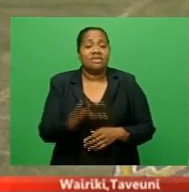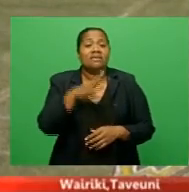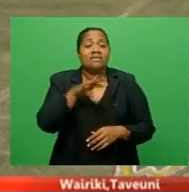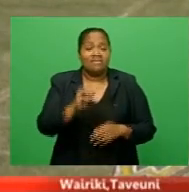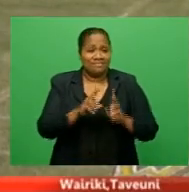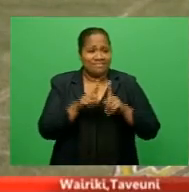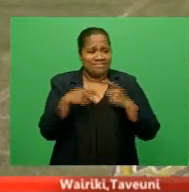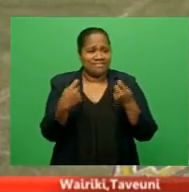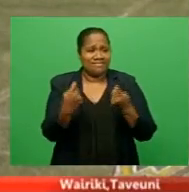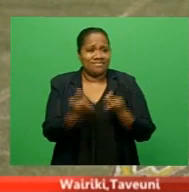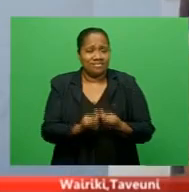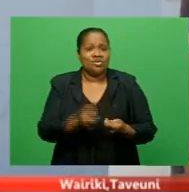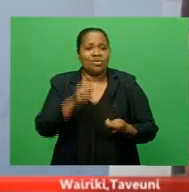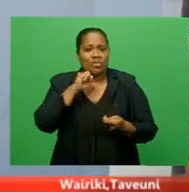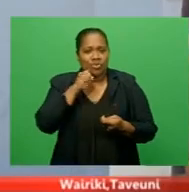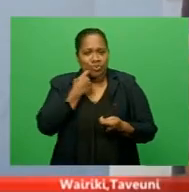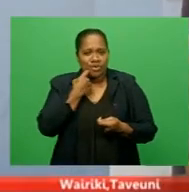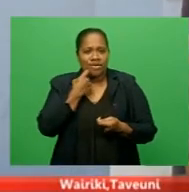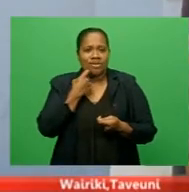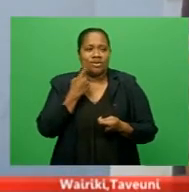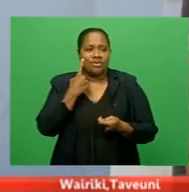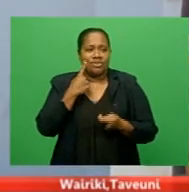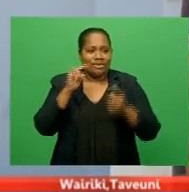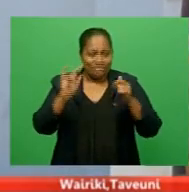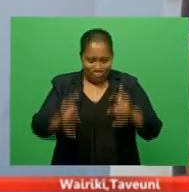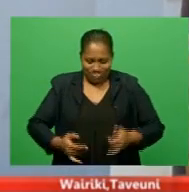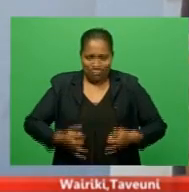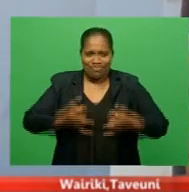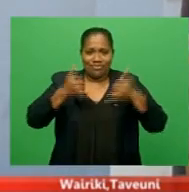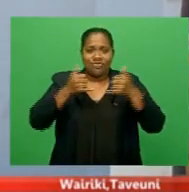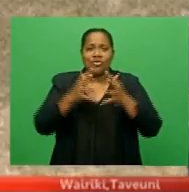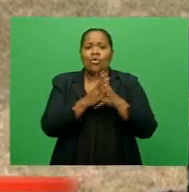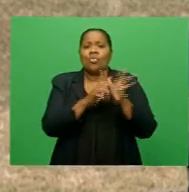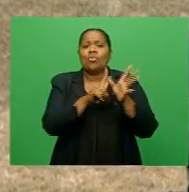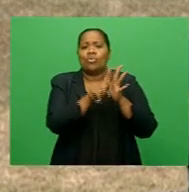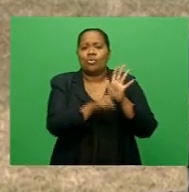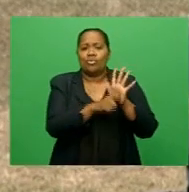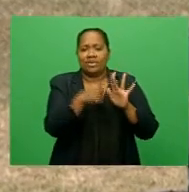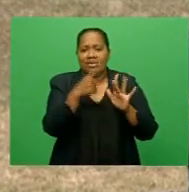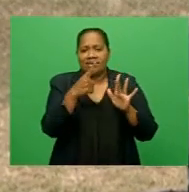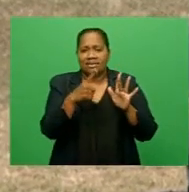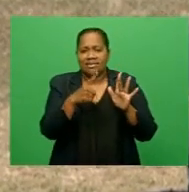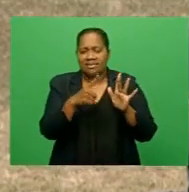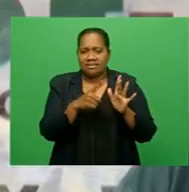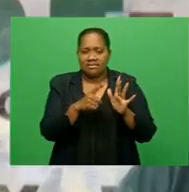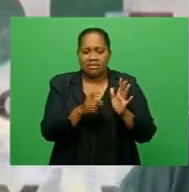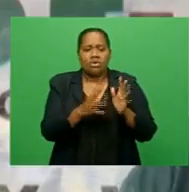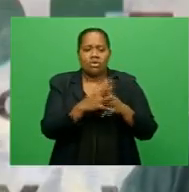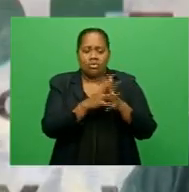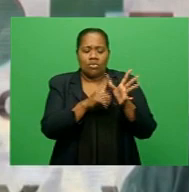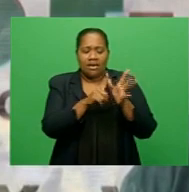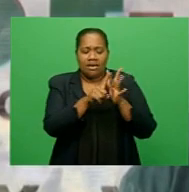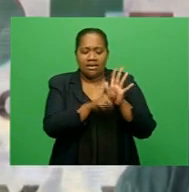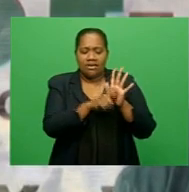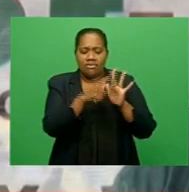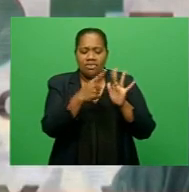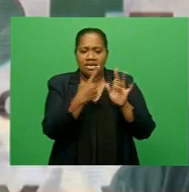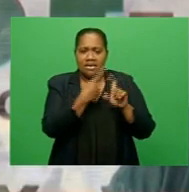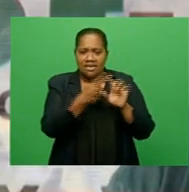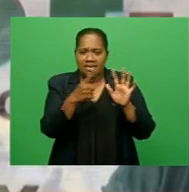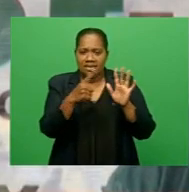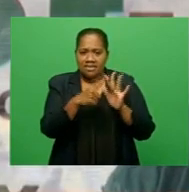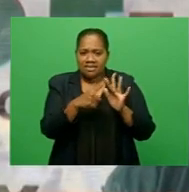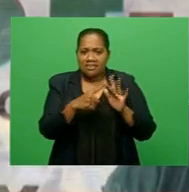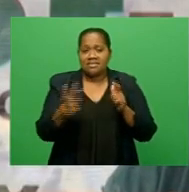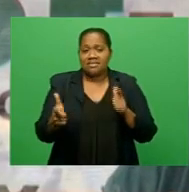will be vying for the 2020 Fiji Bita Wairiki Sevens title over the next 3 days. 18 teams from